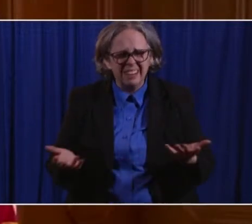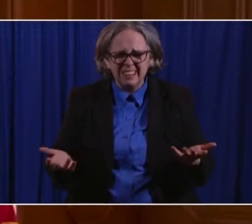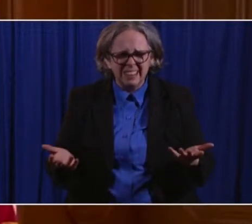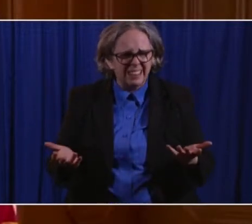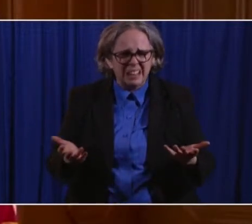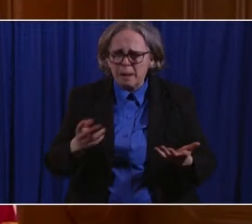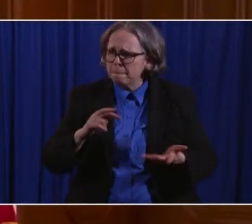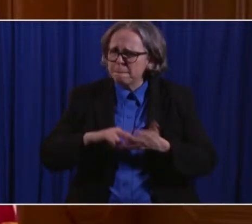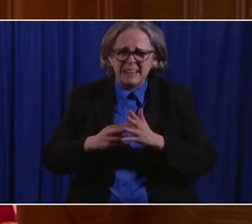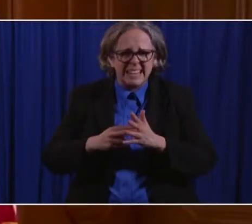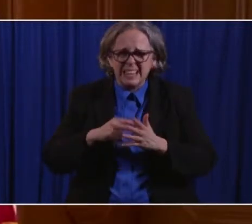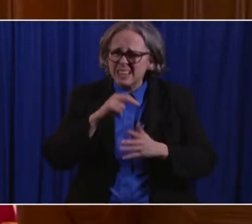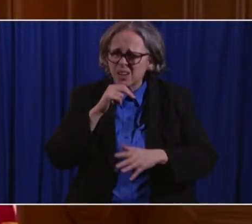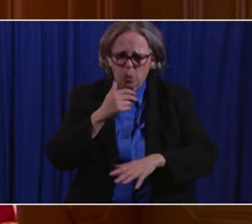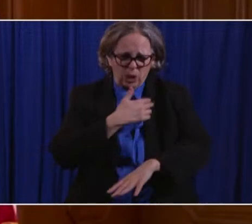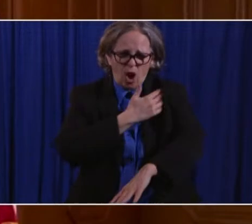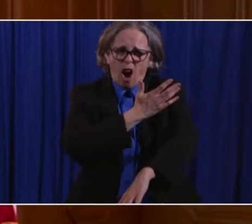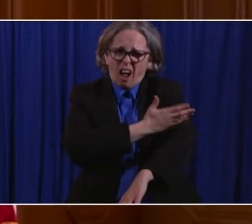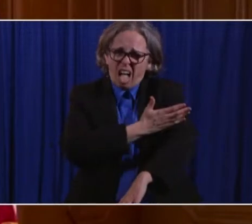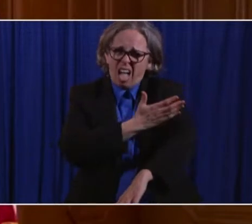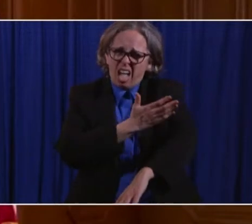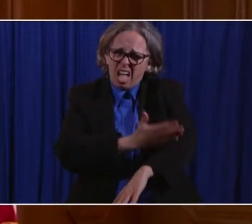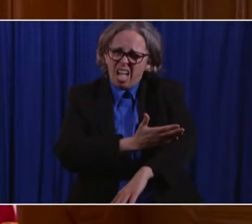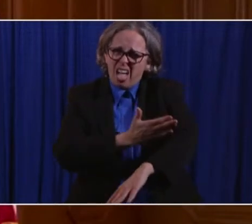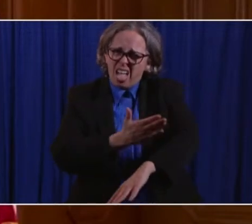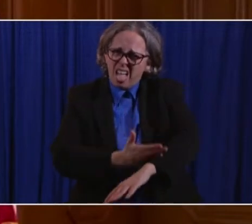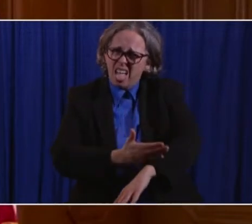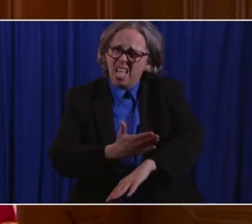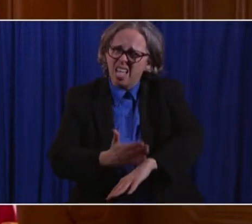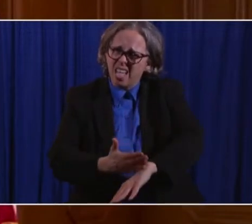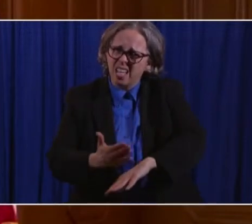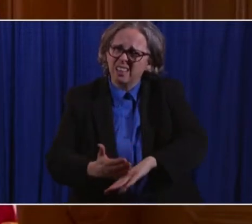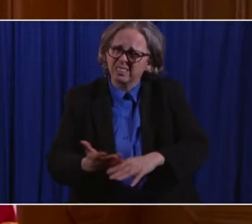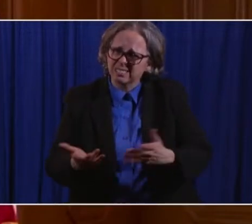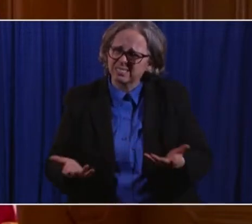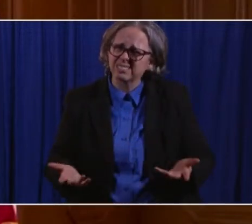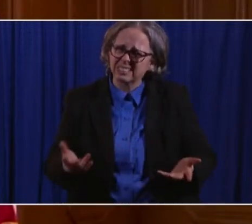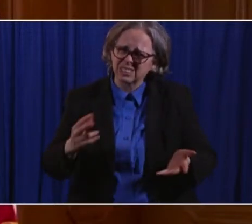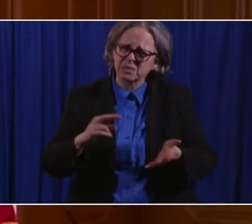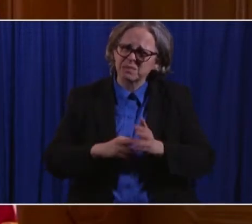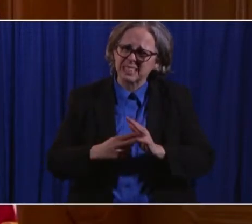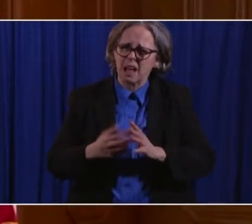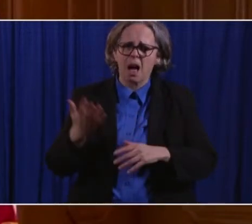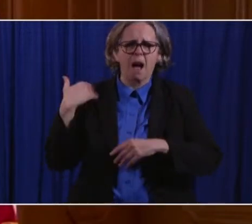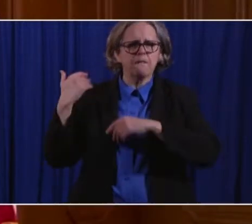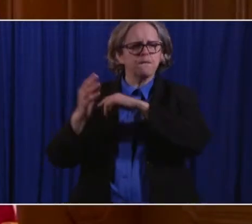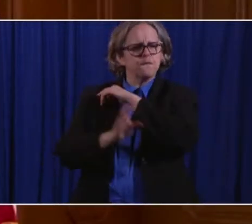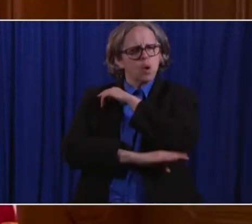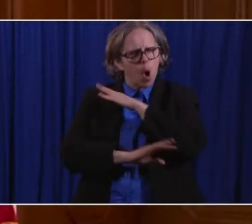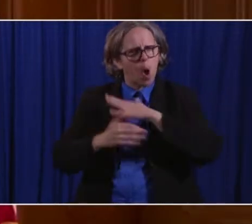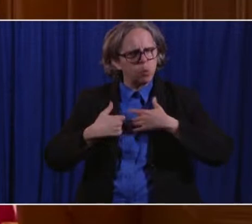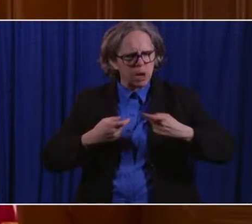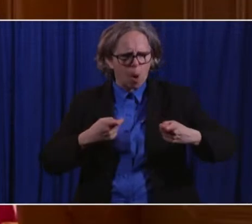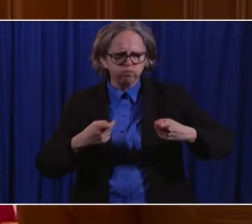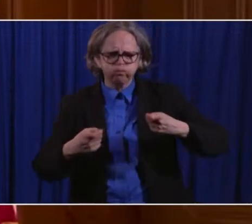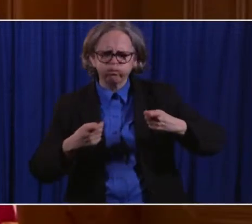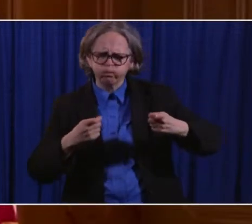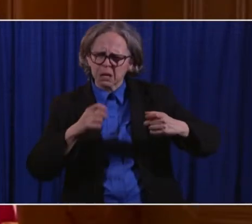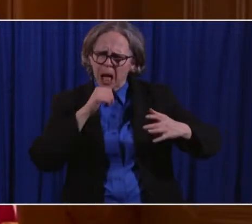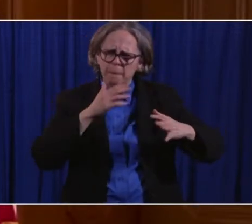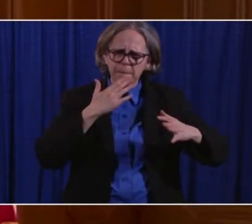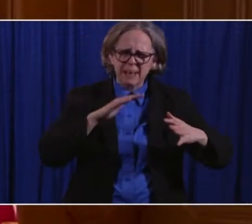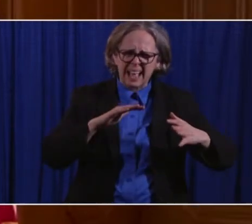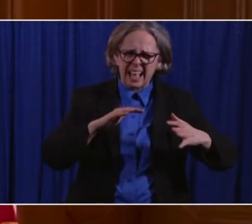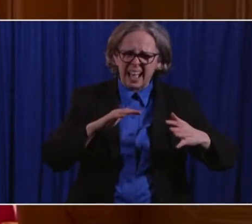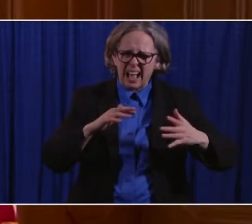the runaway case growth that we saw during the fall, certainly not yet. So we can still turn this around if more people continue to get